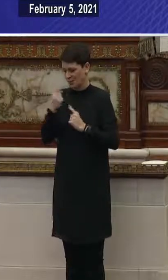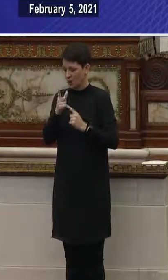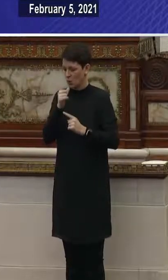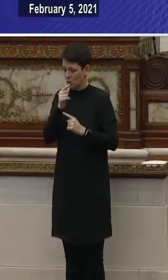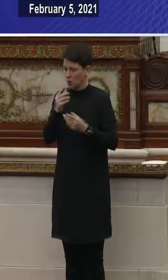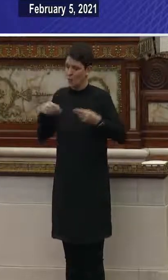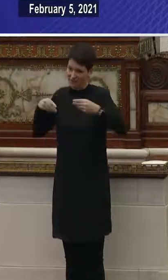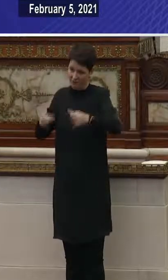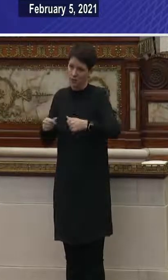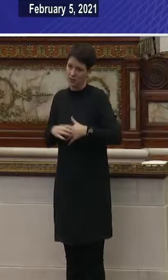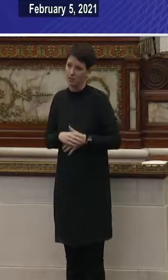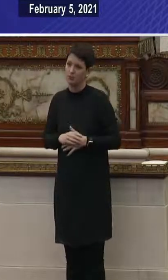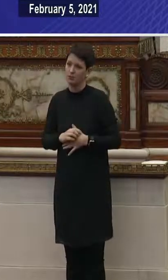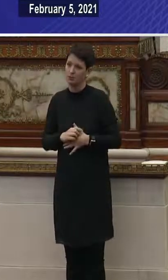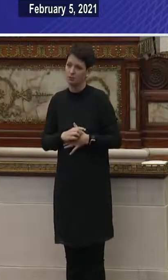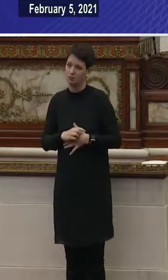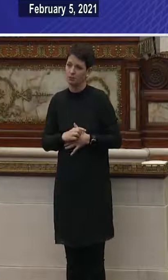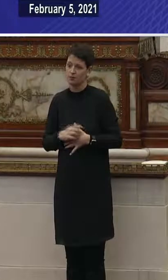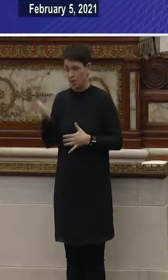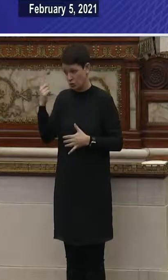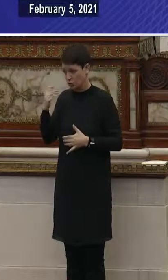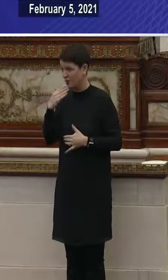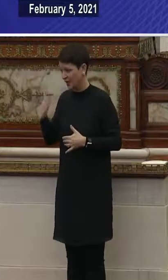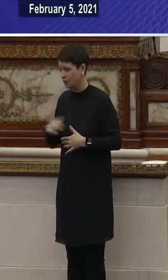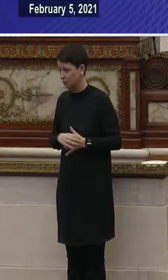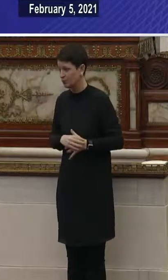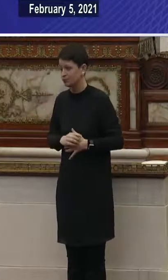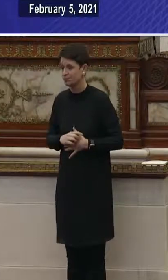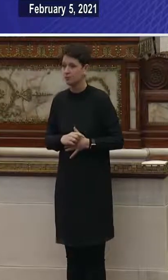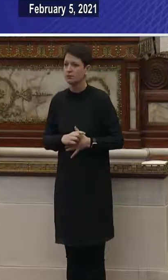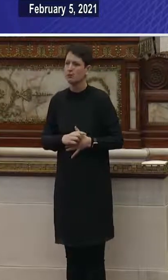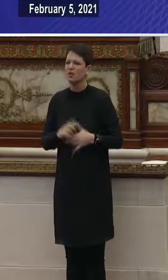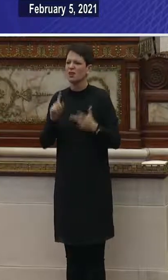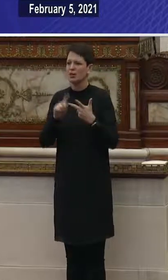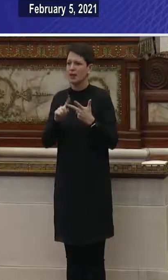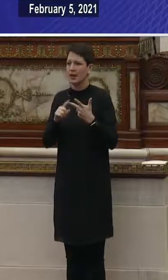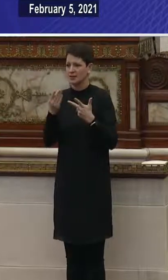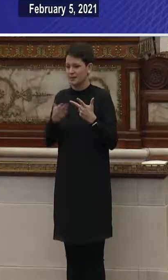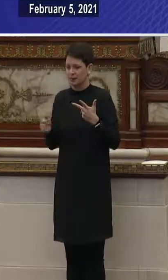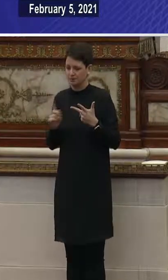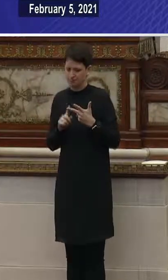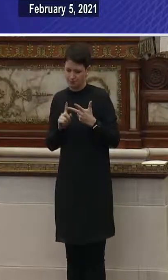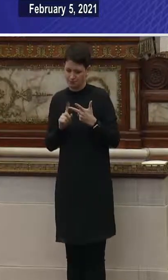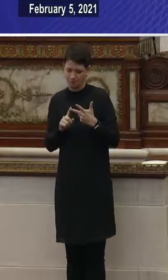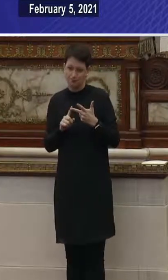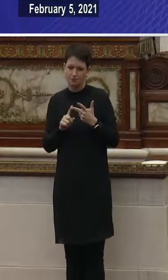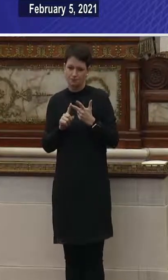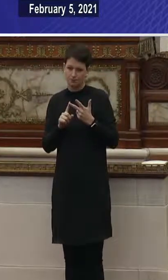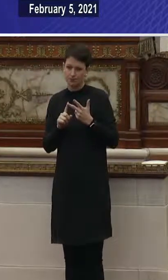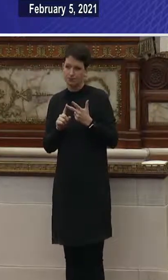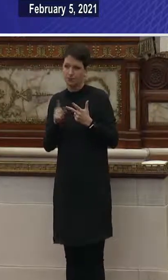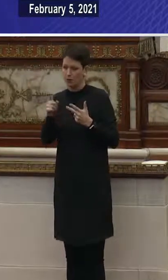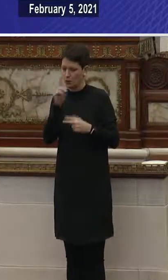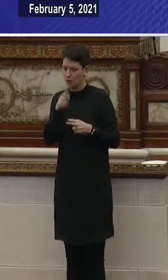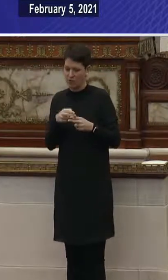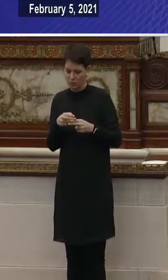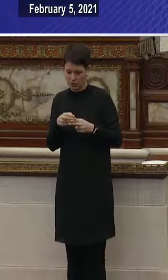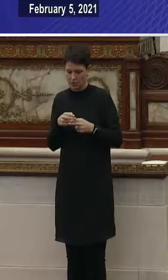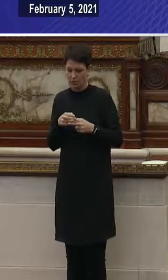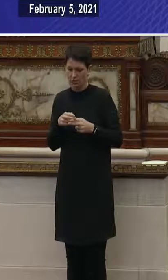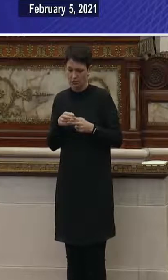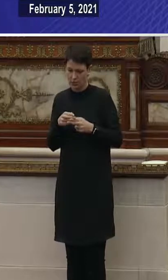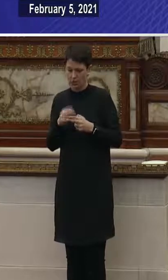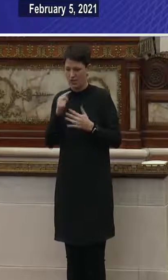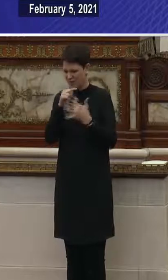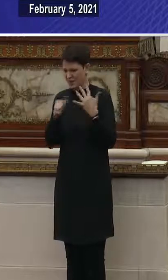we're funding. Understood. Thank you. The next thing I wanted to say, and you talked about all of these.